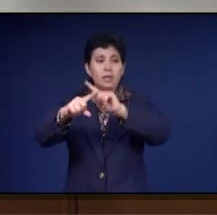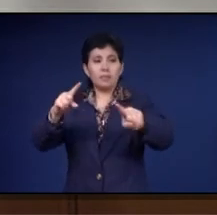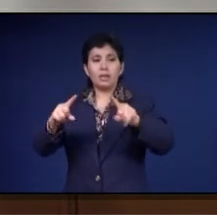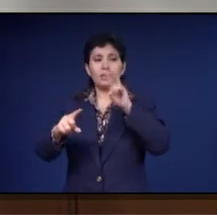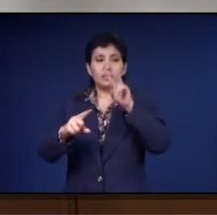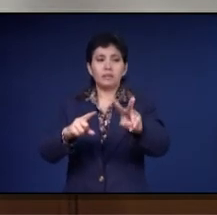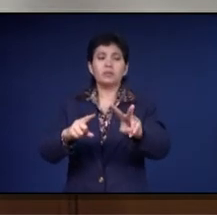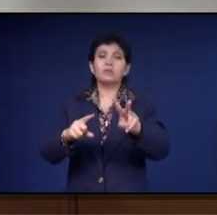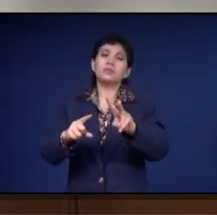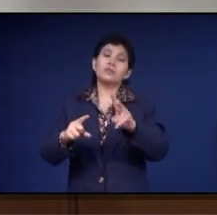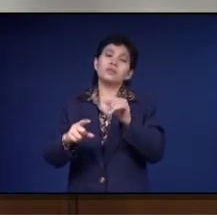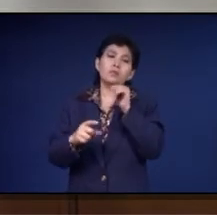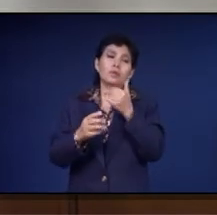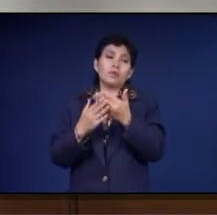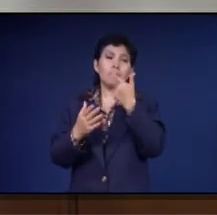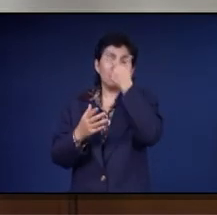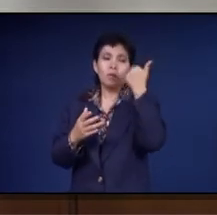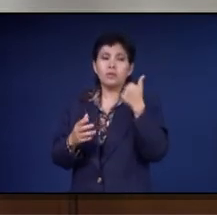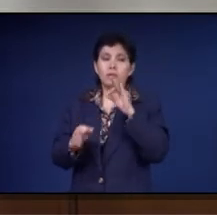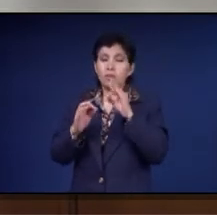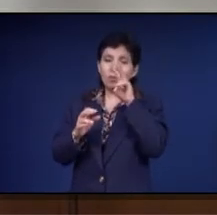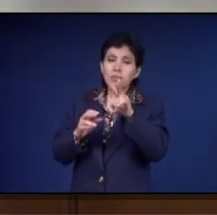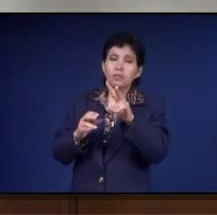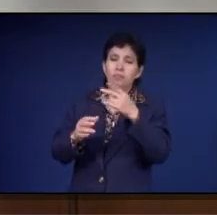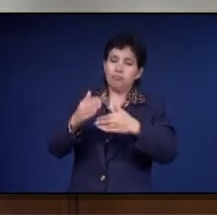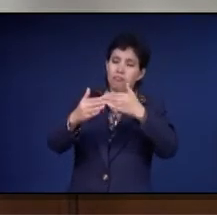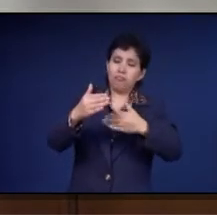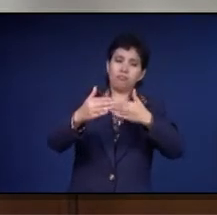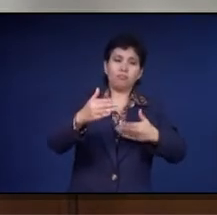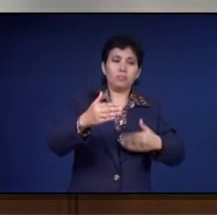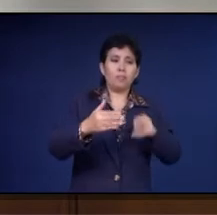good? It's actually not that good. Because if we look back at the mood